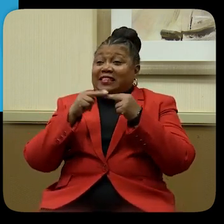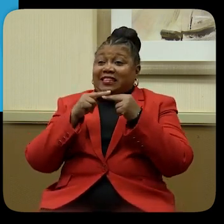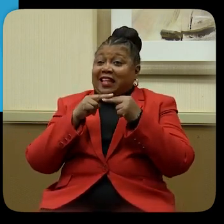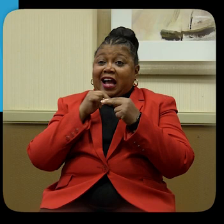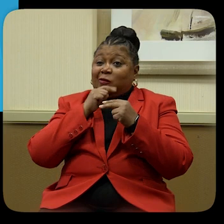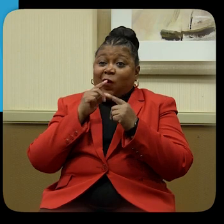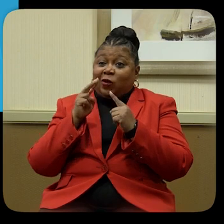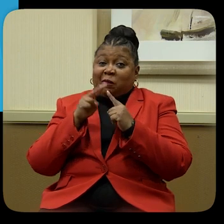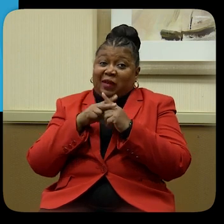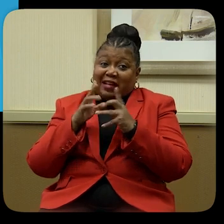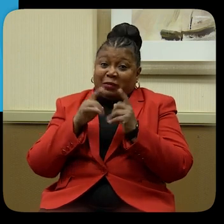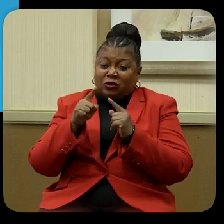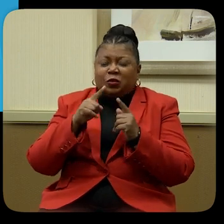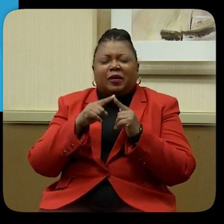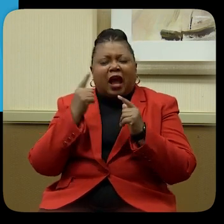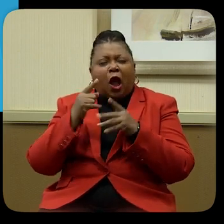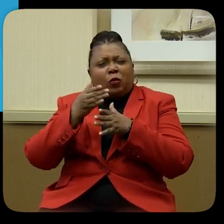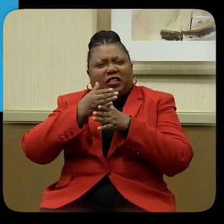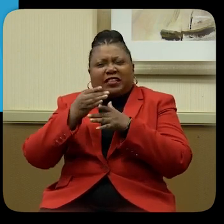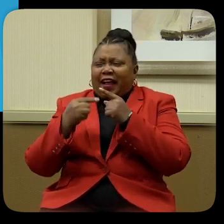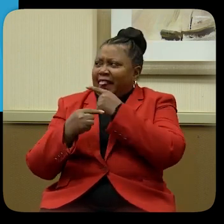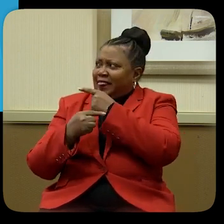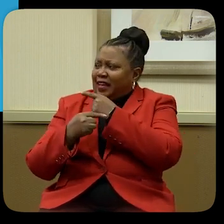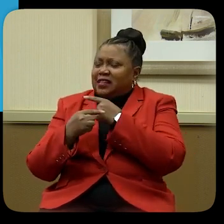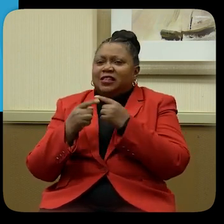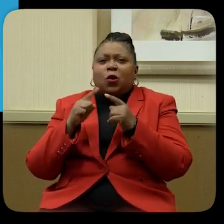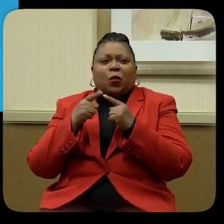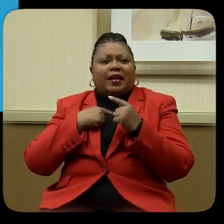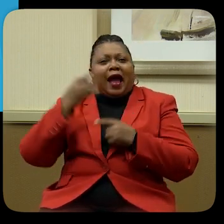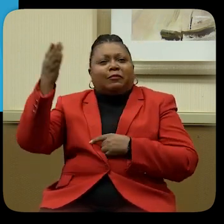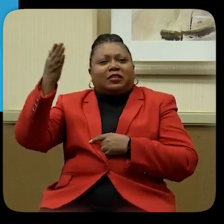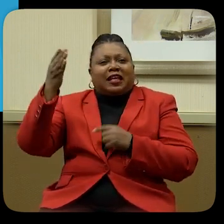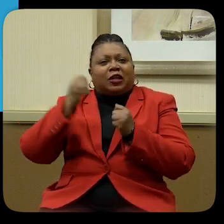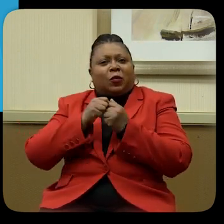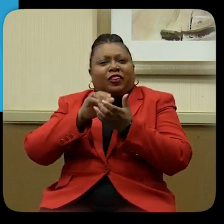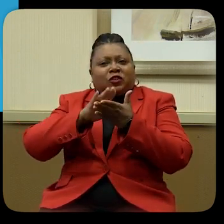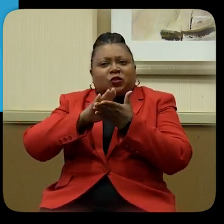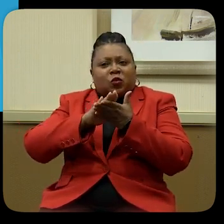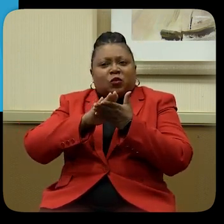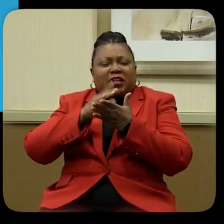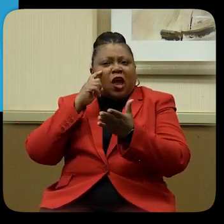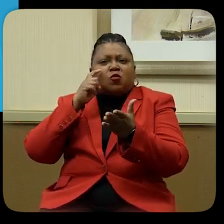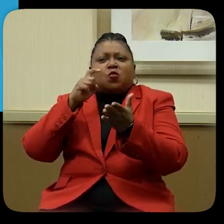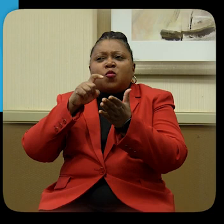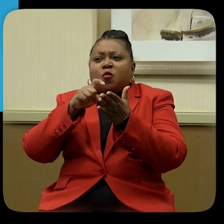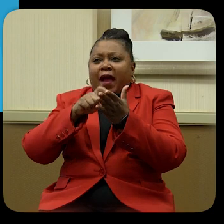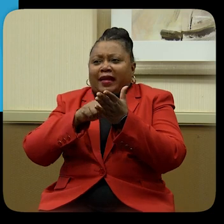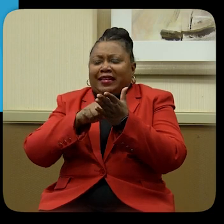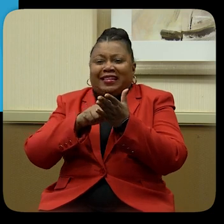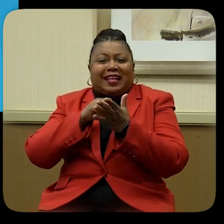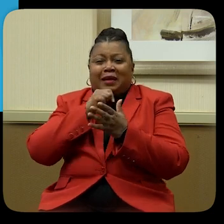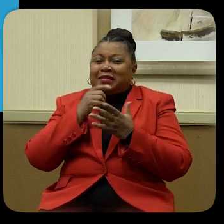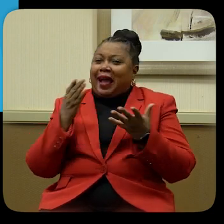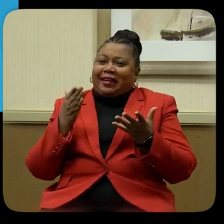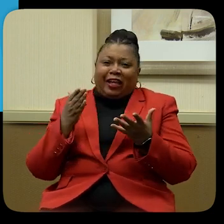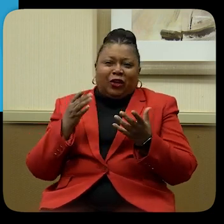won't apply as much to you, but I always share this when I'm presenting with schools, is recognizing that I'm not here to make